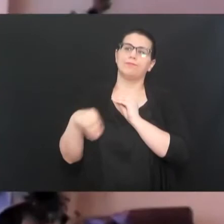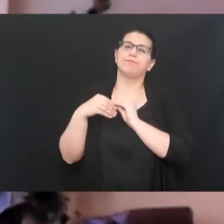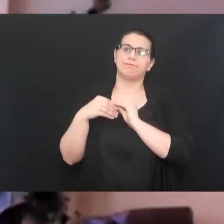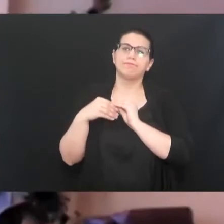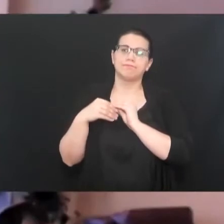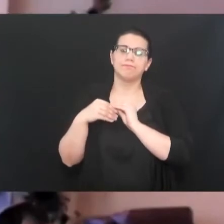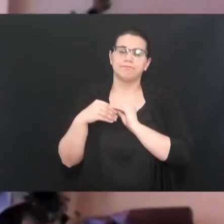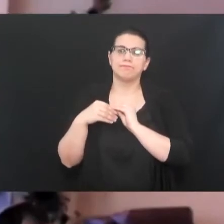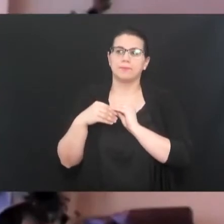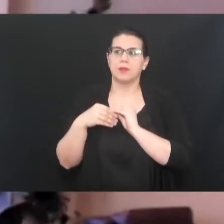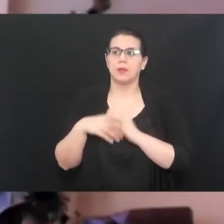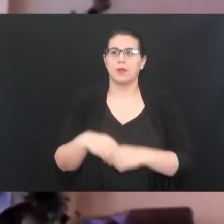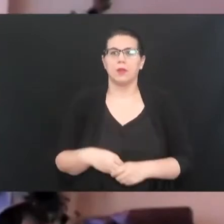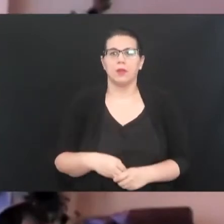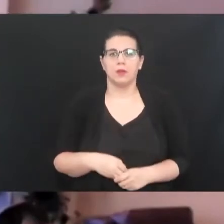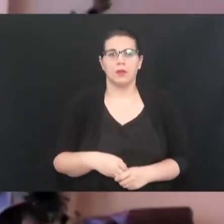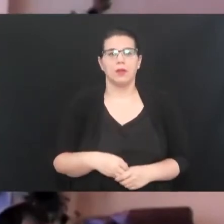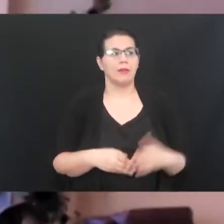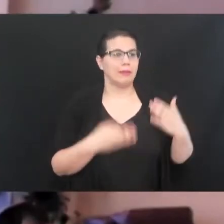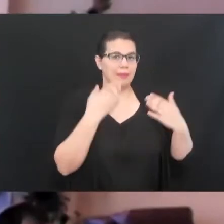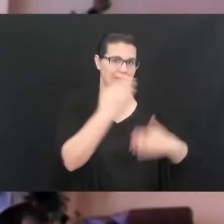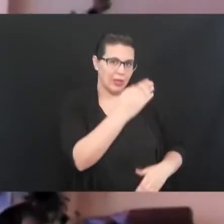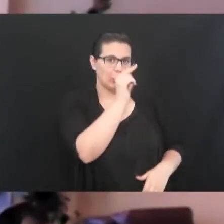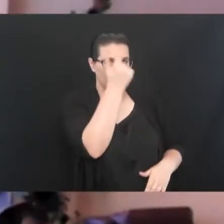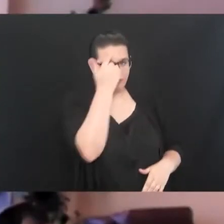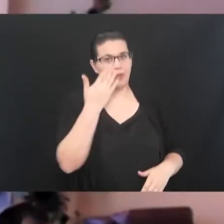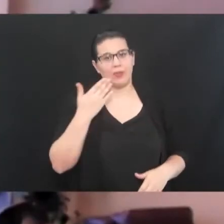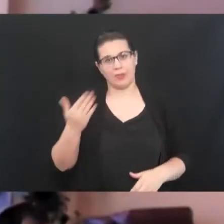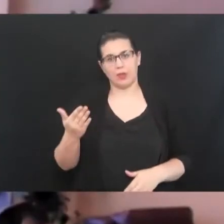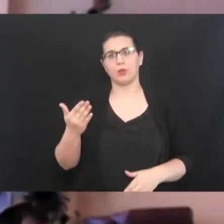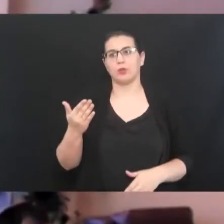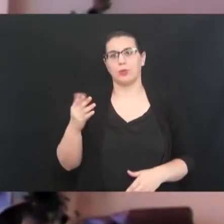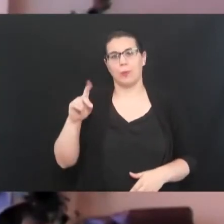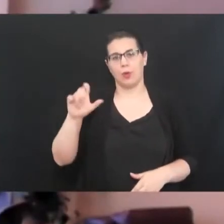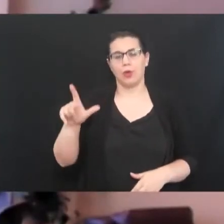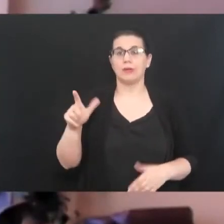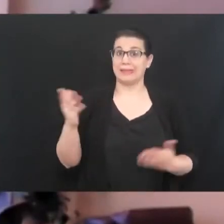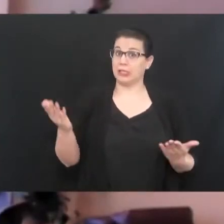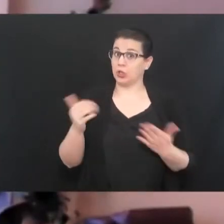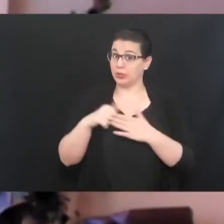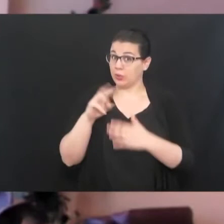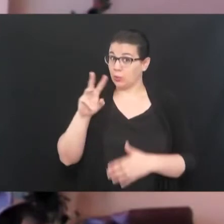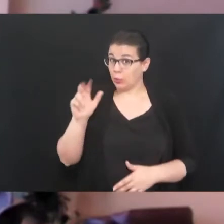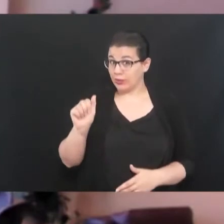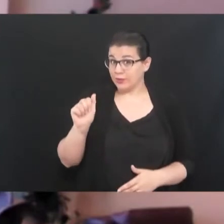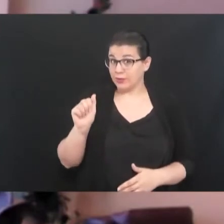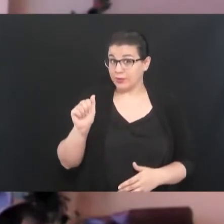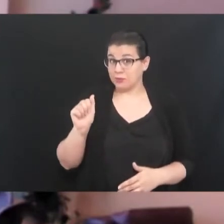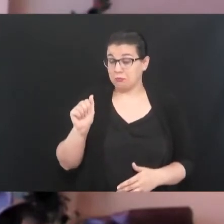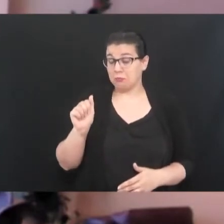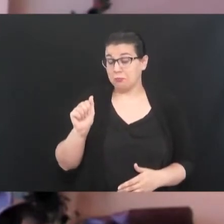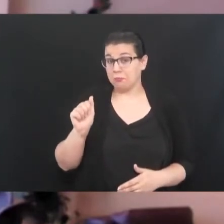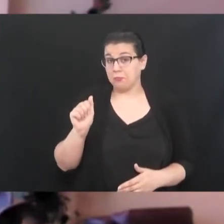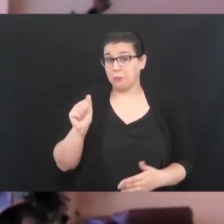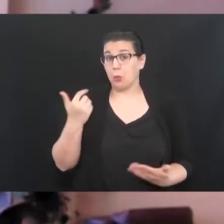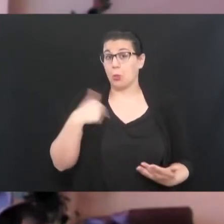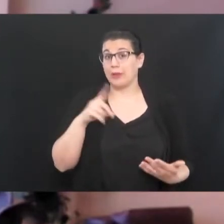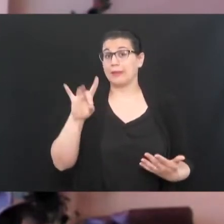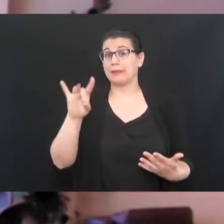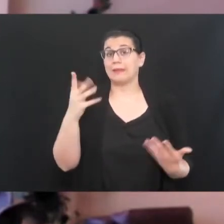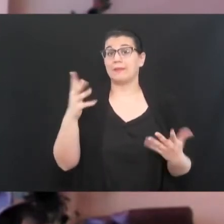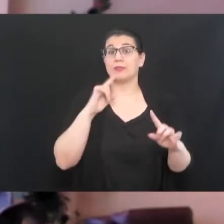Ayn, and Governor and Paul, is that so far in West Virginia, I believe that we have reported